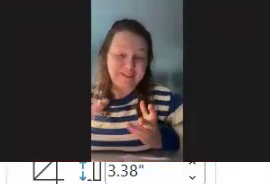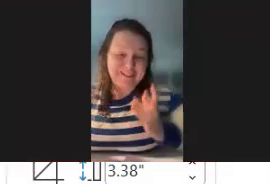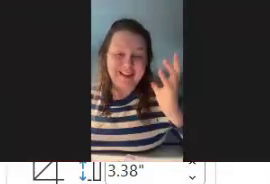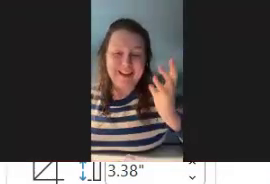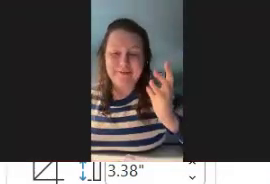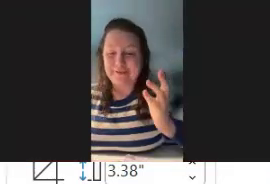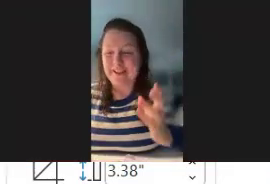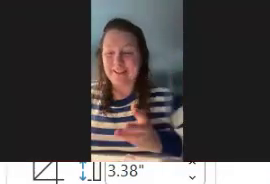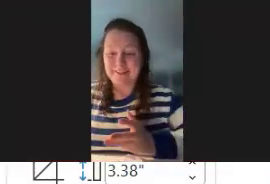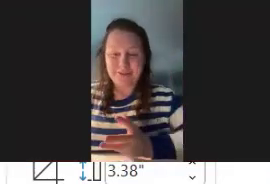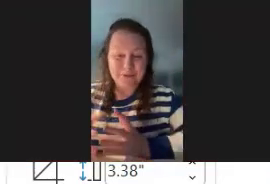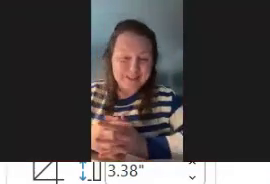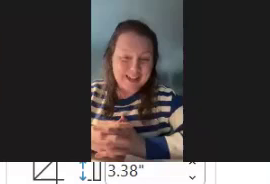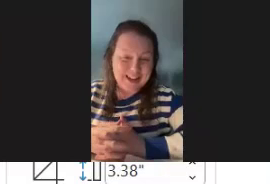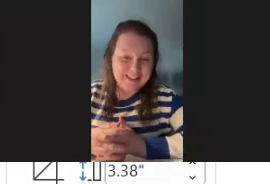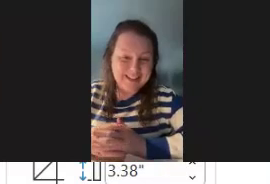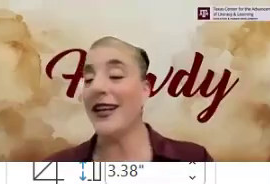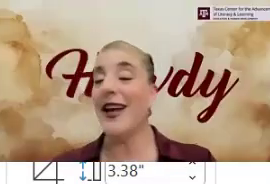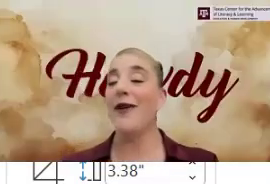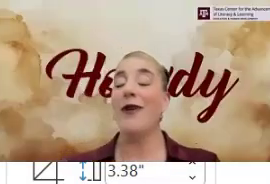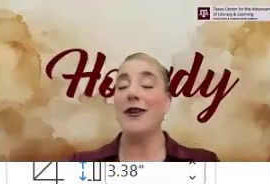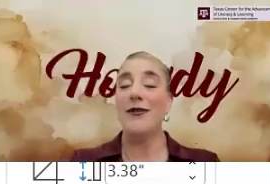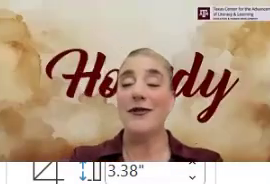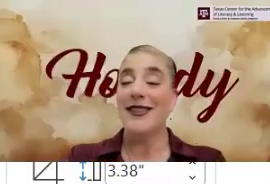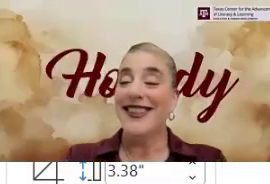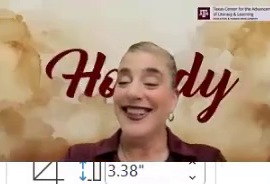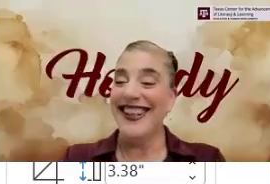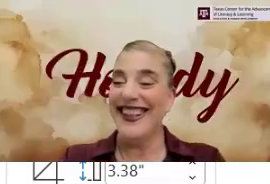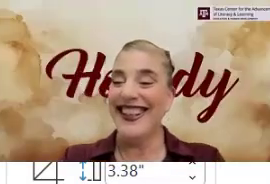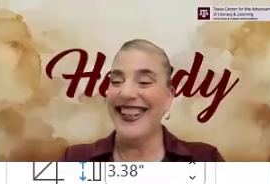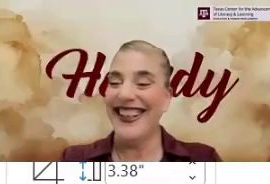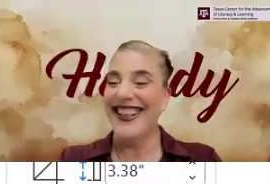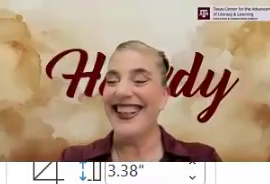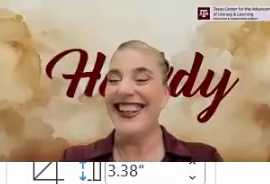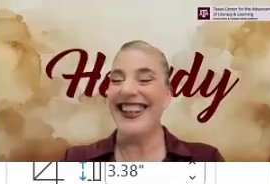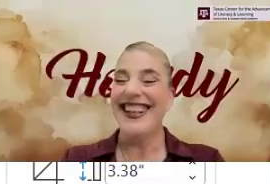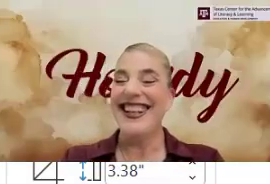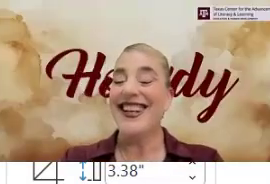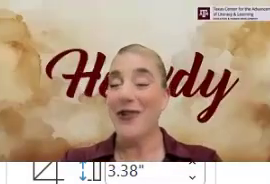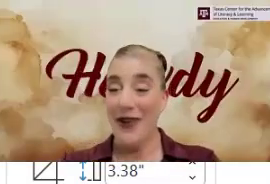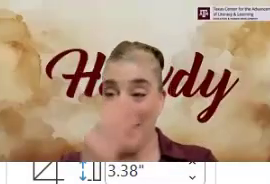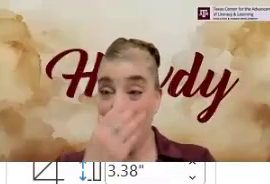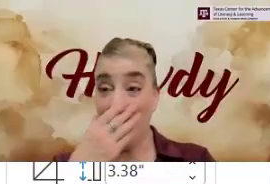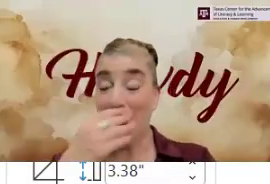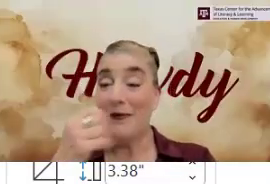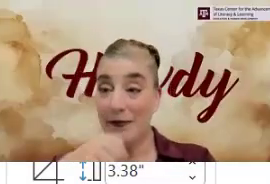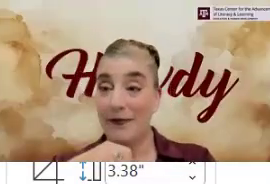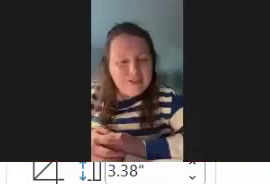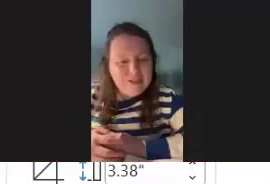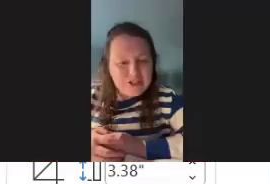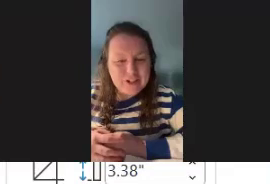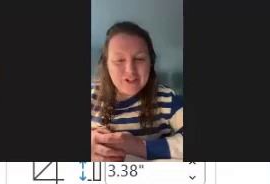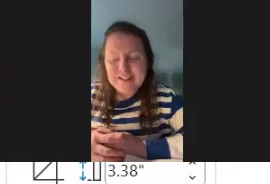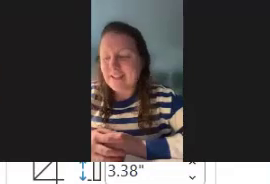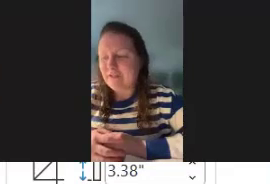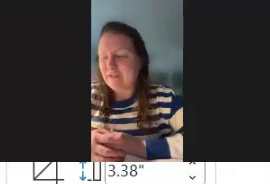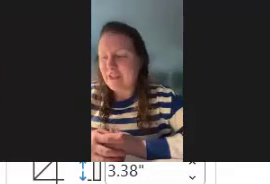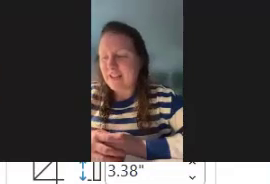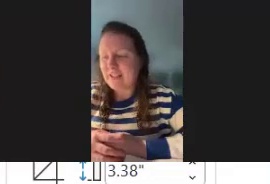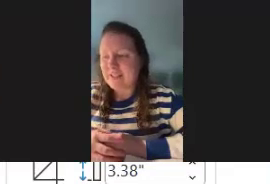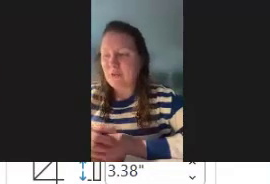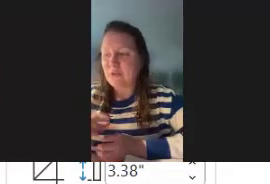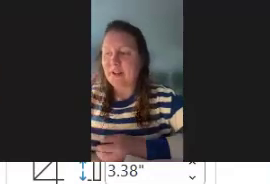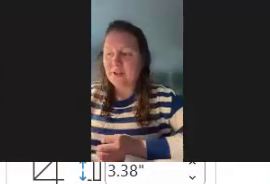have PowerPoint, I have Google Hi, Slides. Christy, how are you? I'm okay. Yeah, go ahead. I was just curious